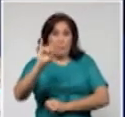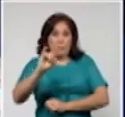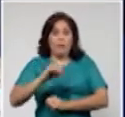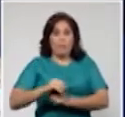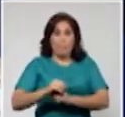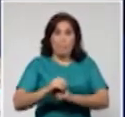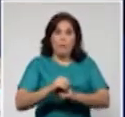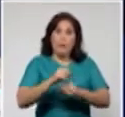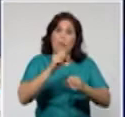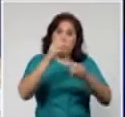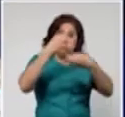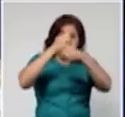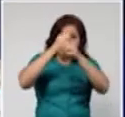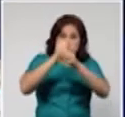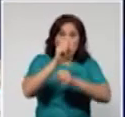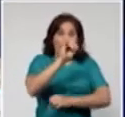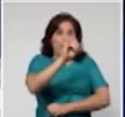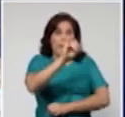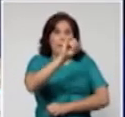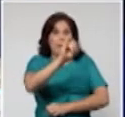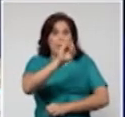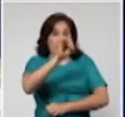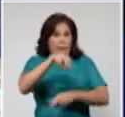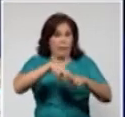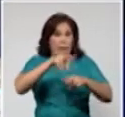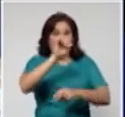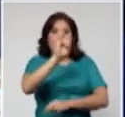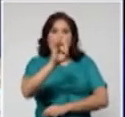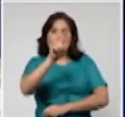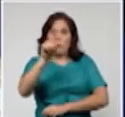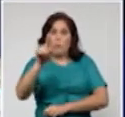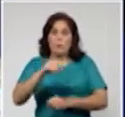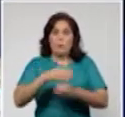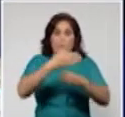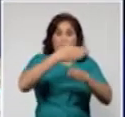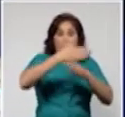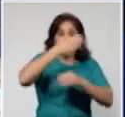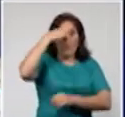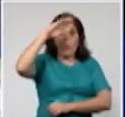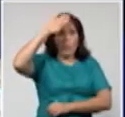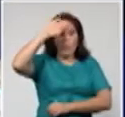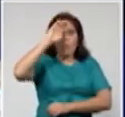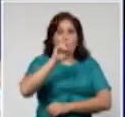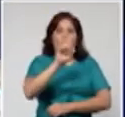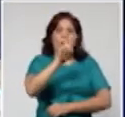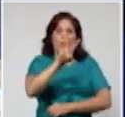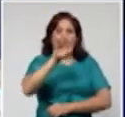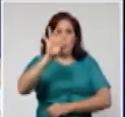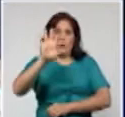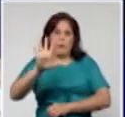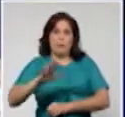1,771 samples were processed at the Pedro Curi Tropical Medicine Institute,